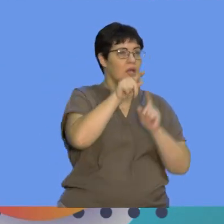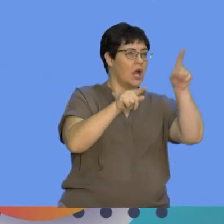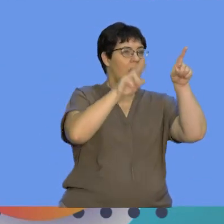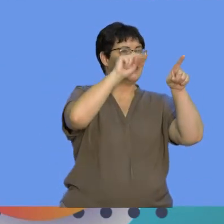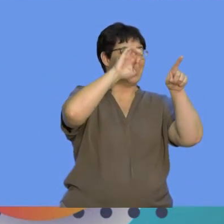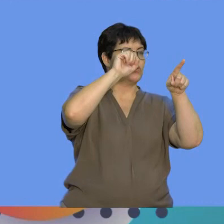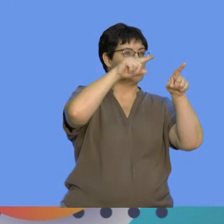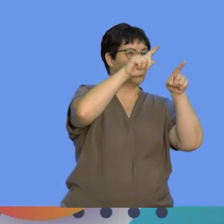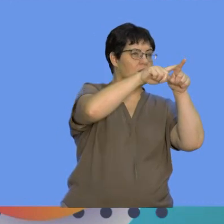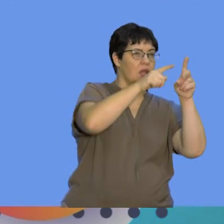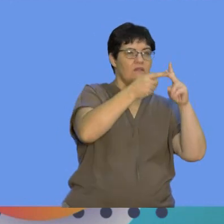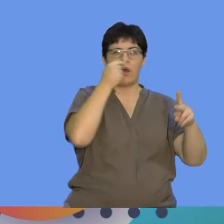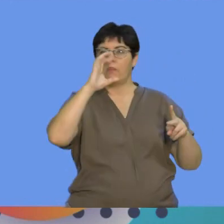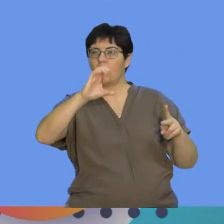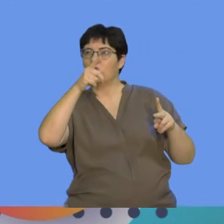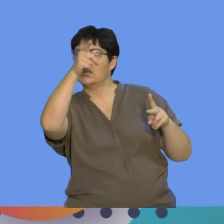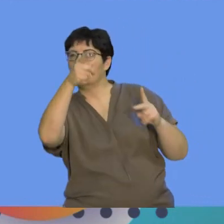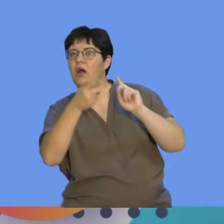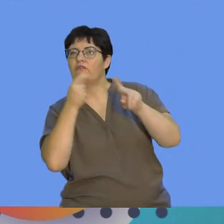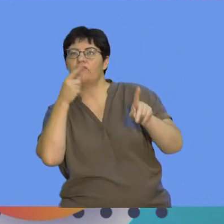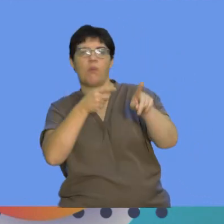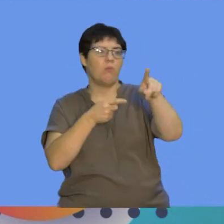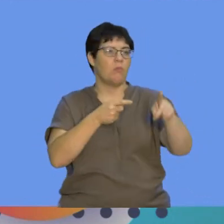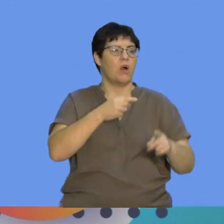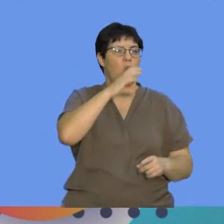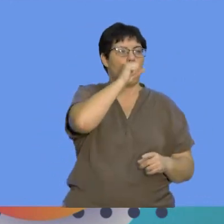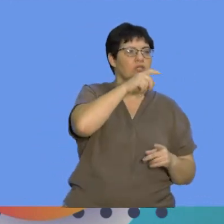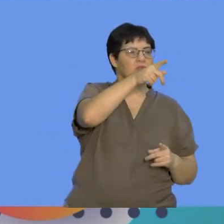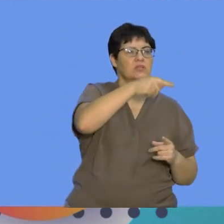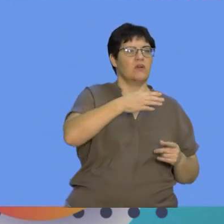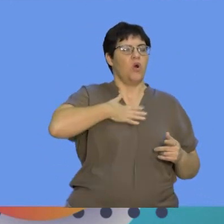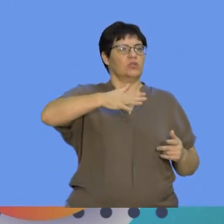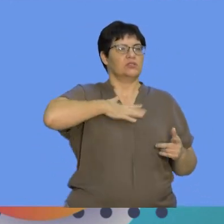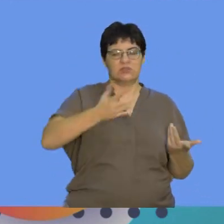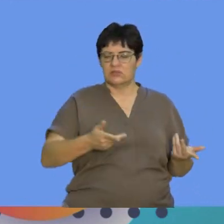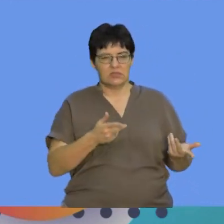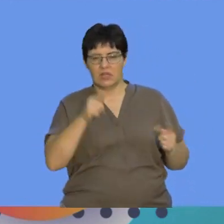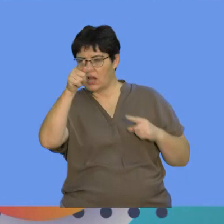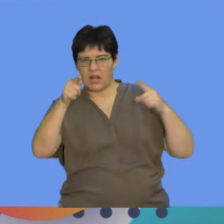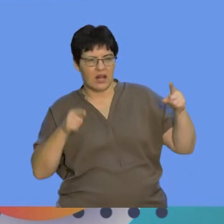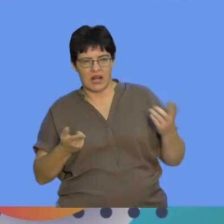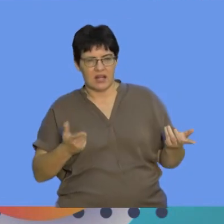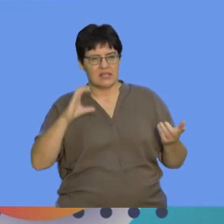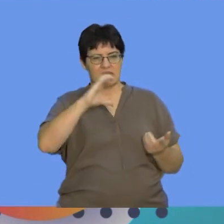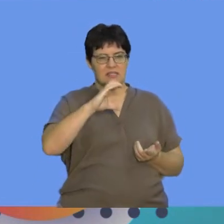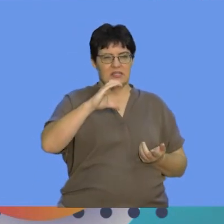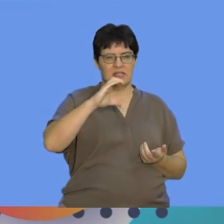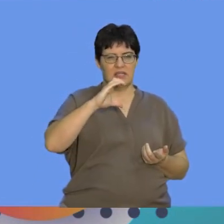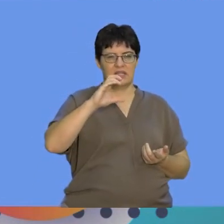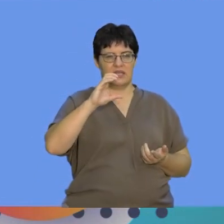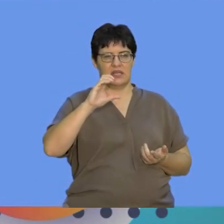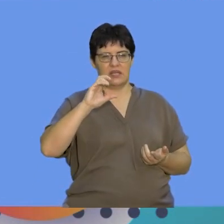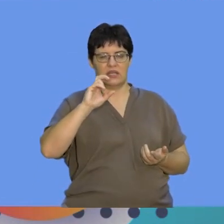from the chlorine, from the argon, the oxygen, the carbon dioxide. The list goes on. So as a result of that, based on